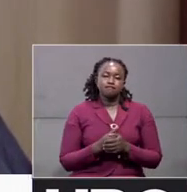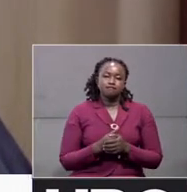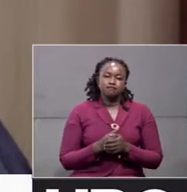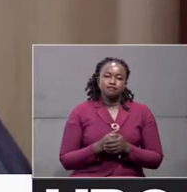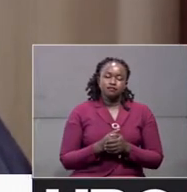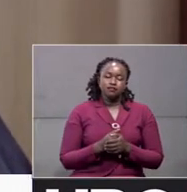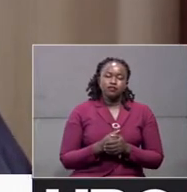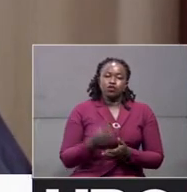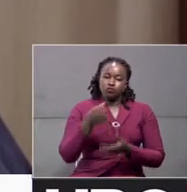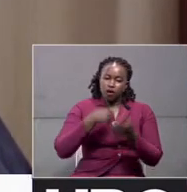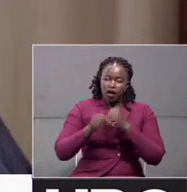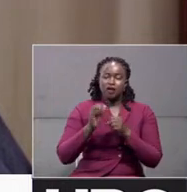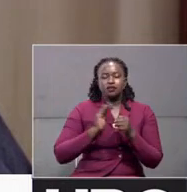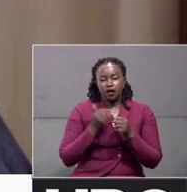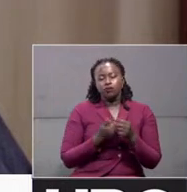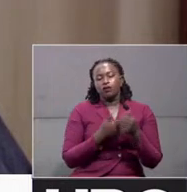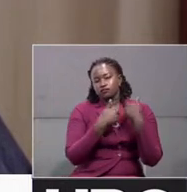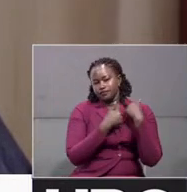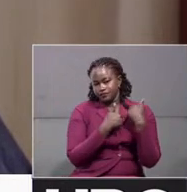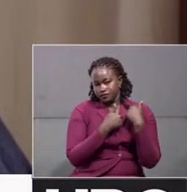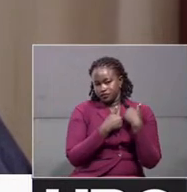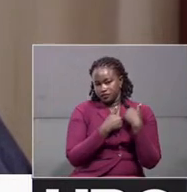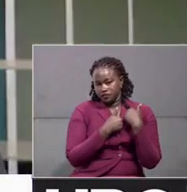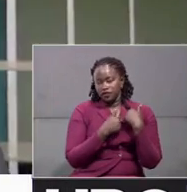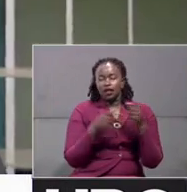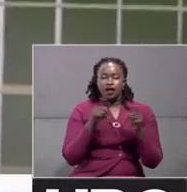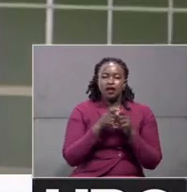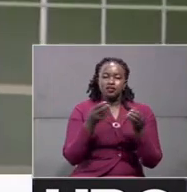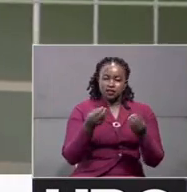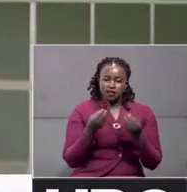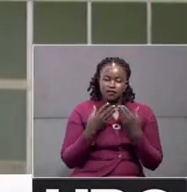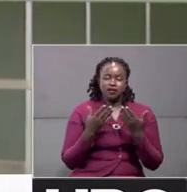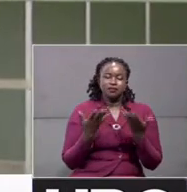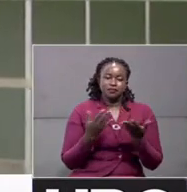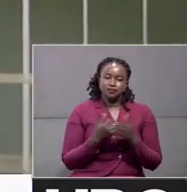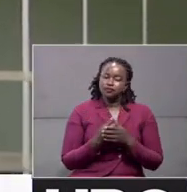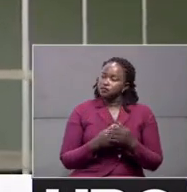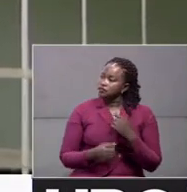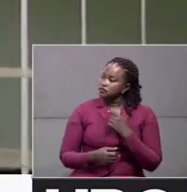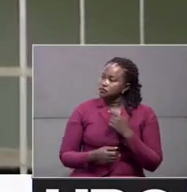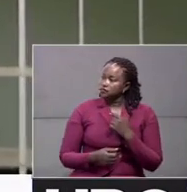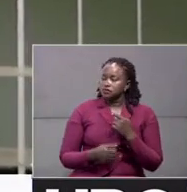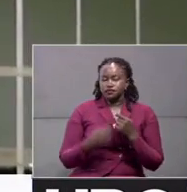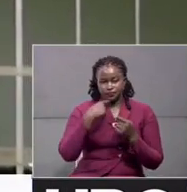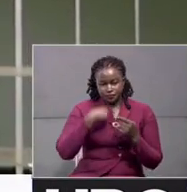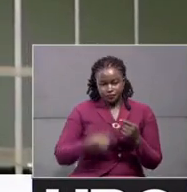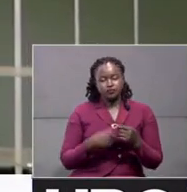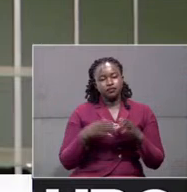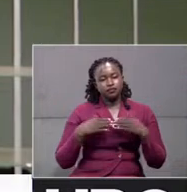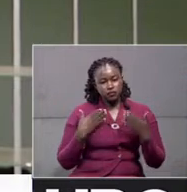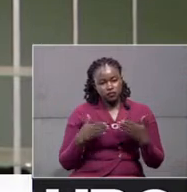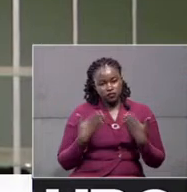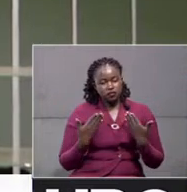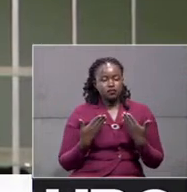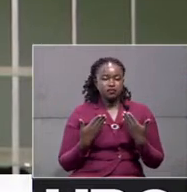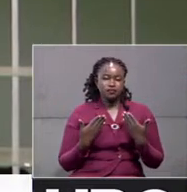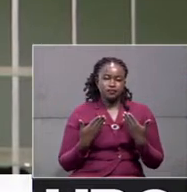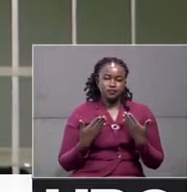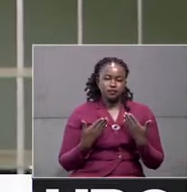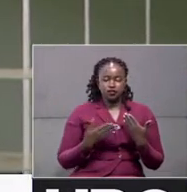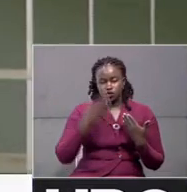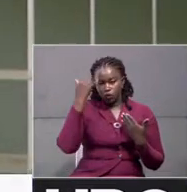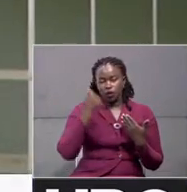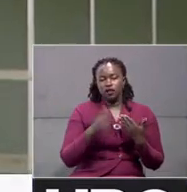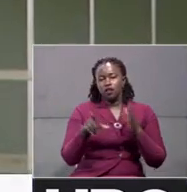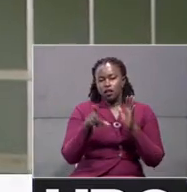to execute our mandate as given to us. And personally, I'm happy that the law